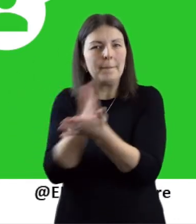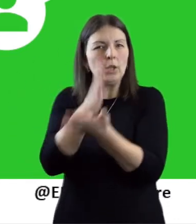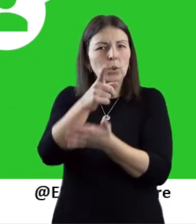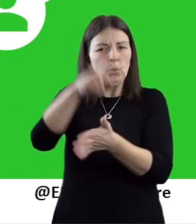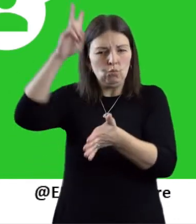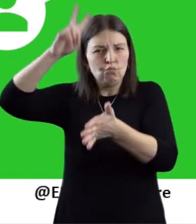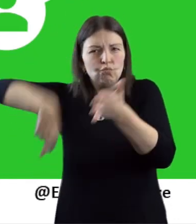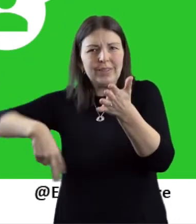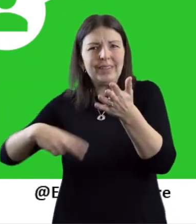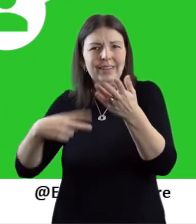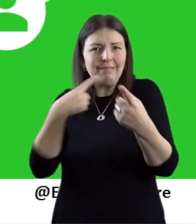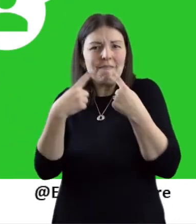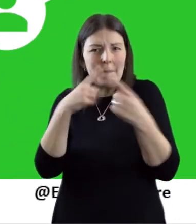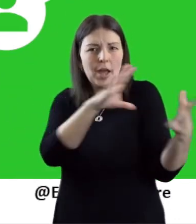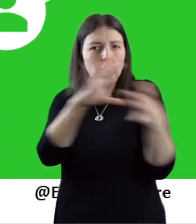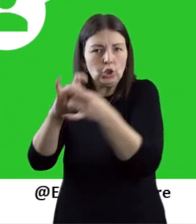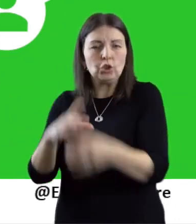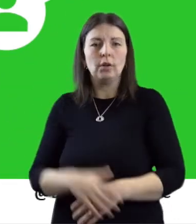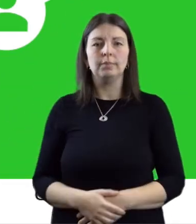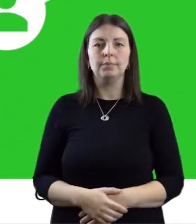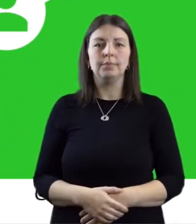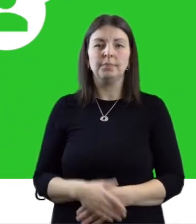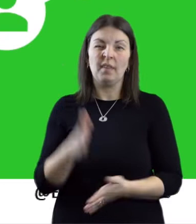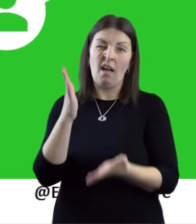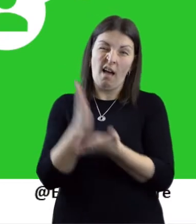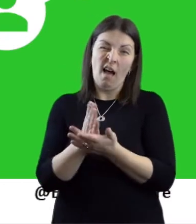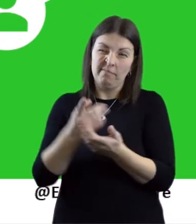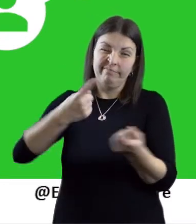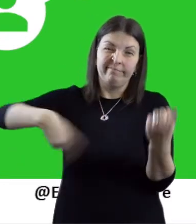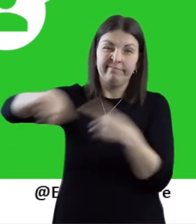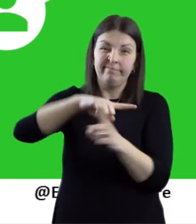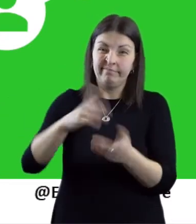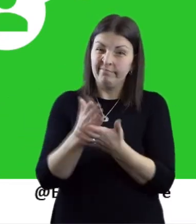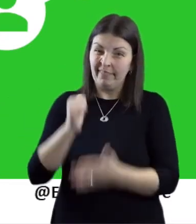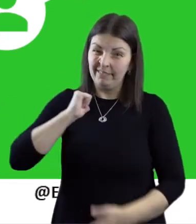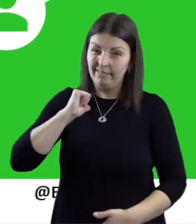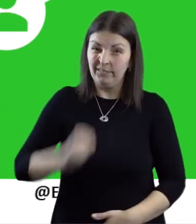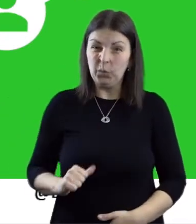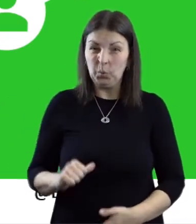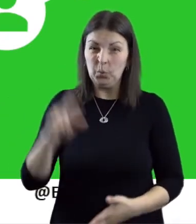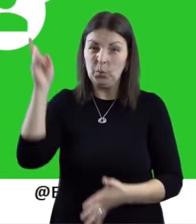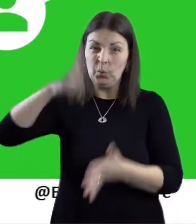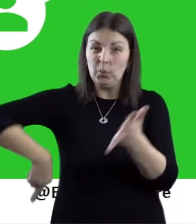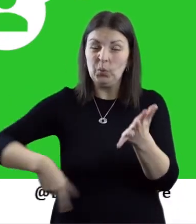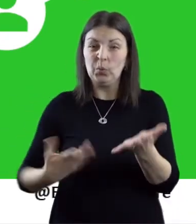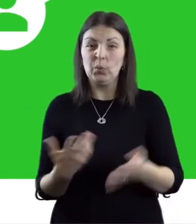can't find out what setting you want, you should try and look on the desktop version instead.